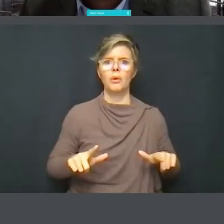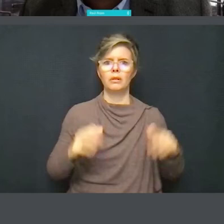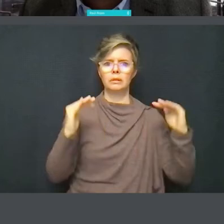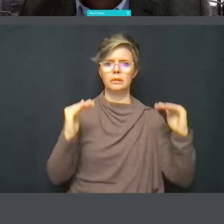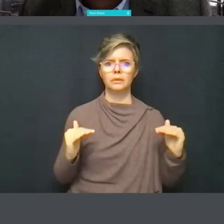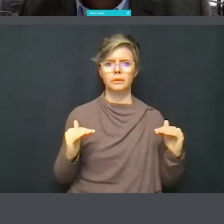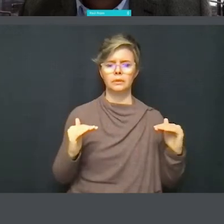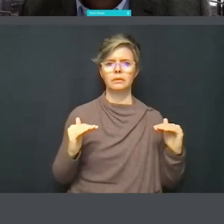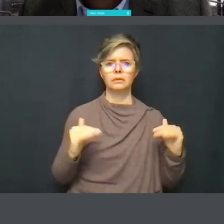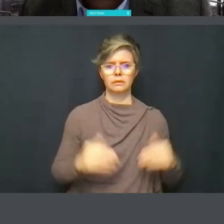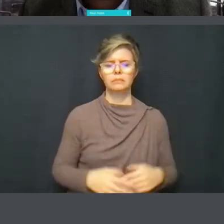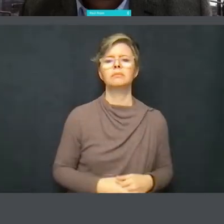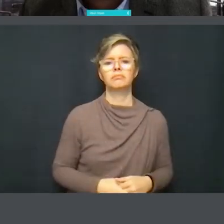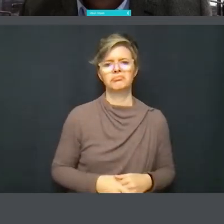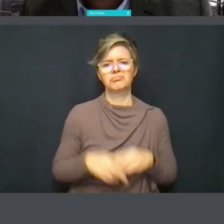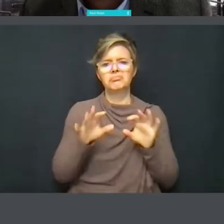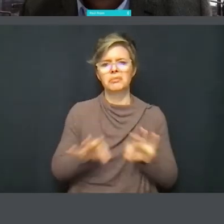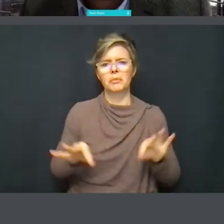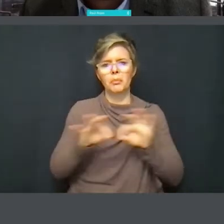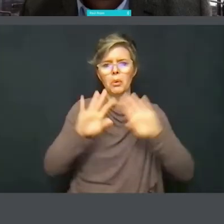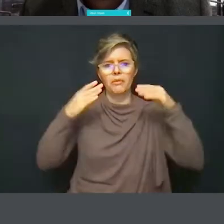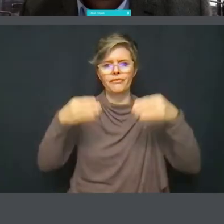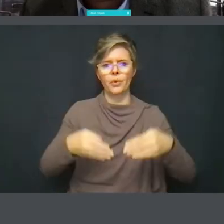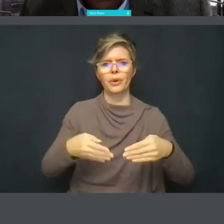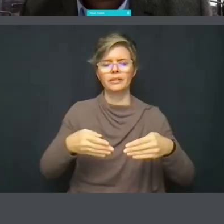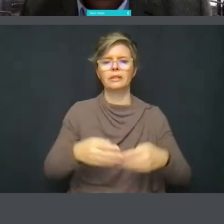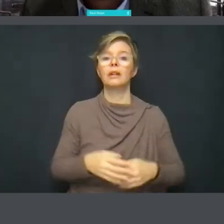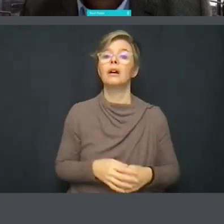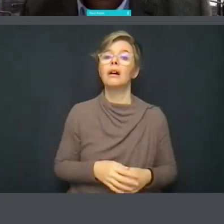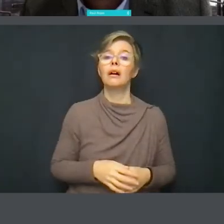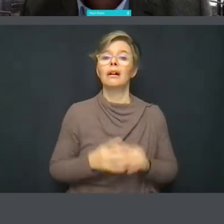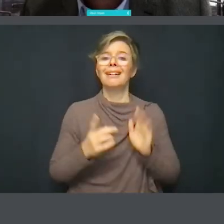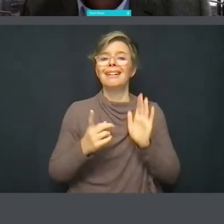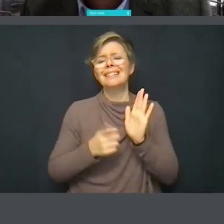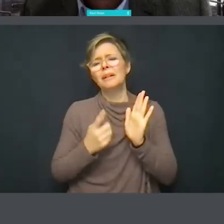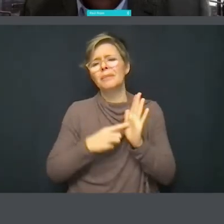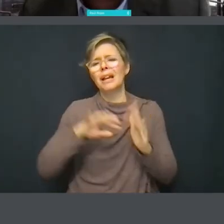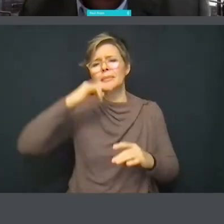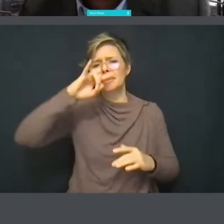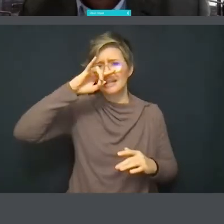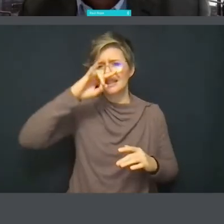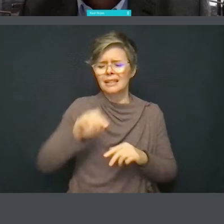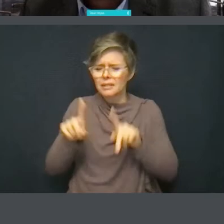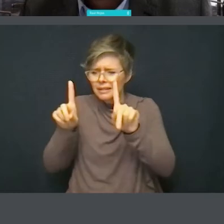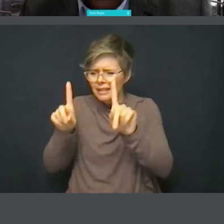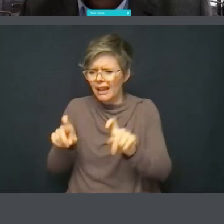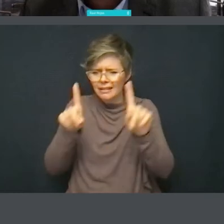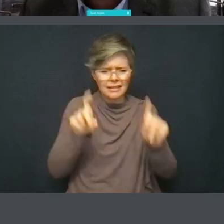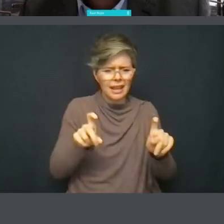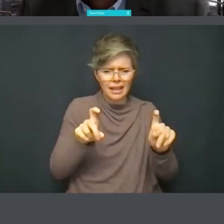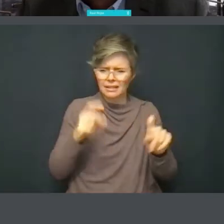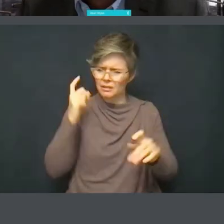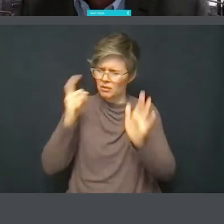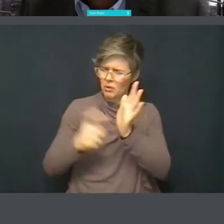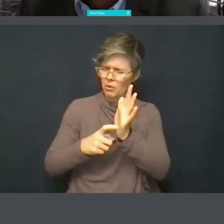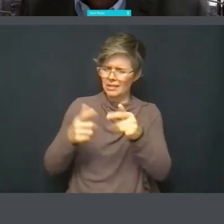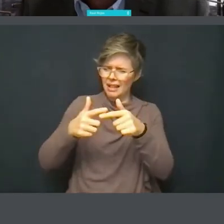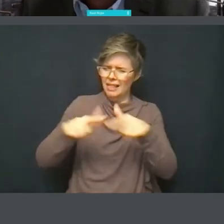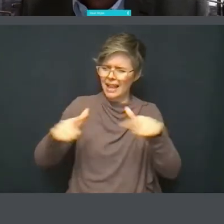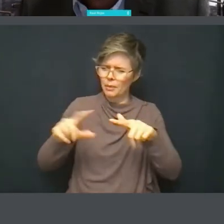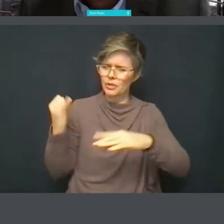right? Because a lot of times you'll test kids who are kind of like around here, and then you really got to sort of tell yourself, is that actually a language impairment, or is that just